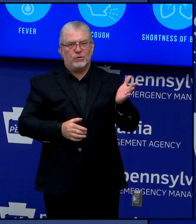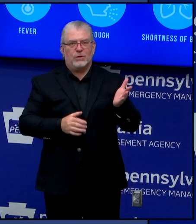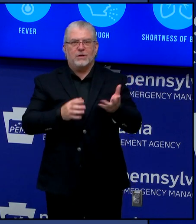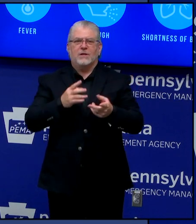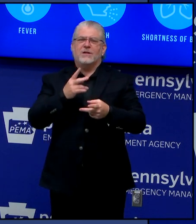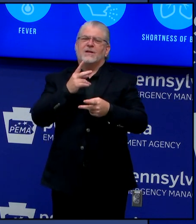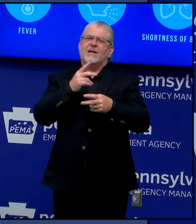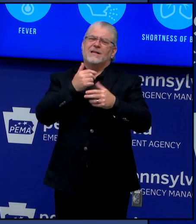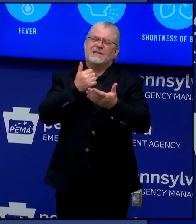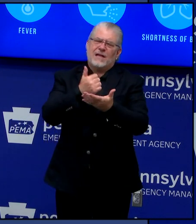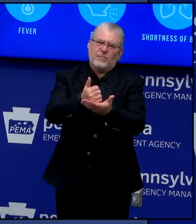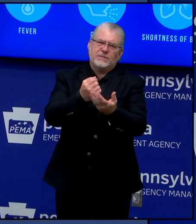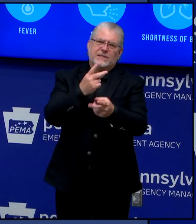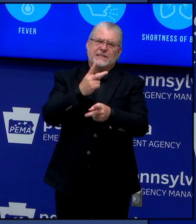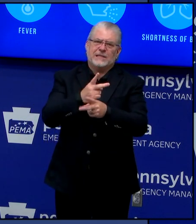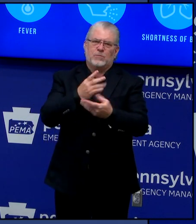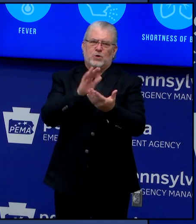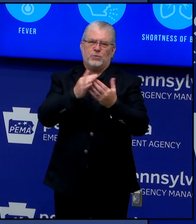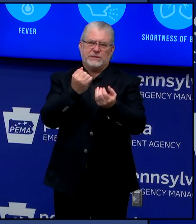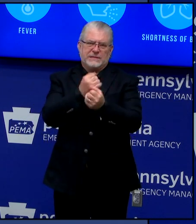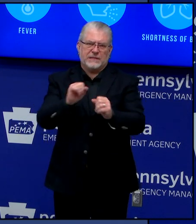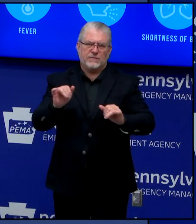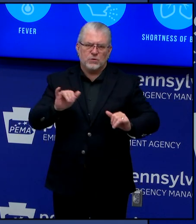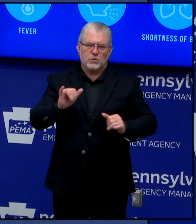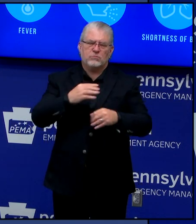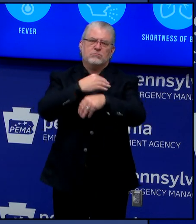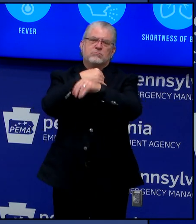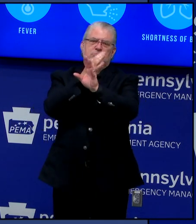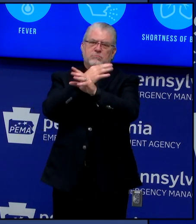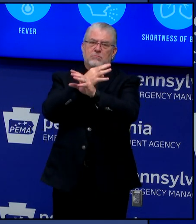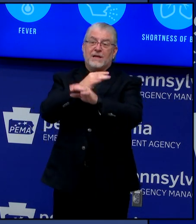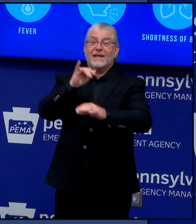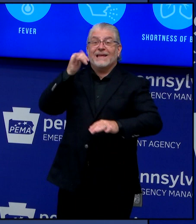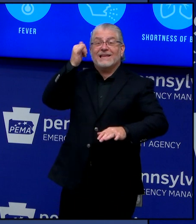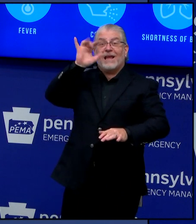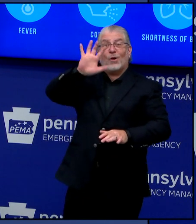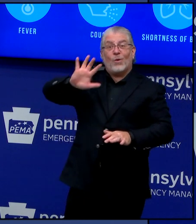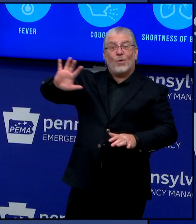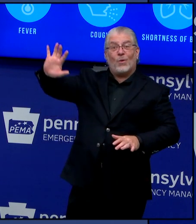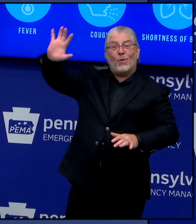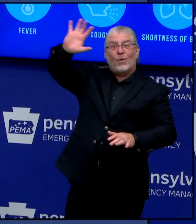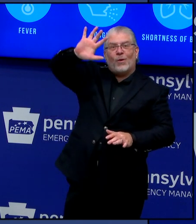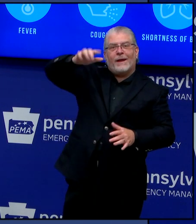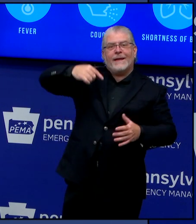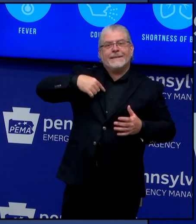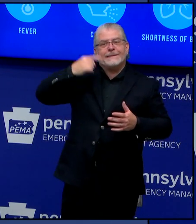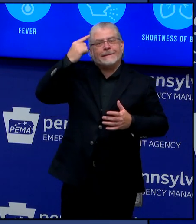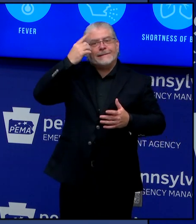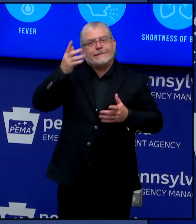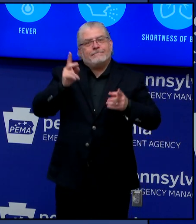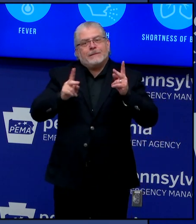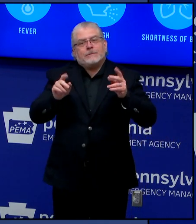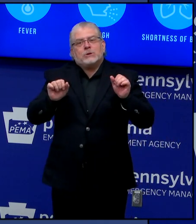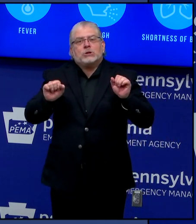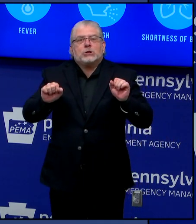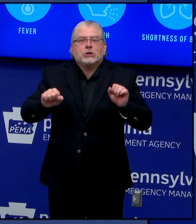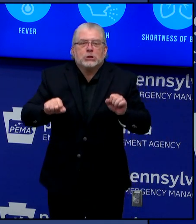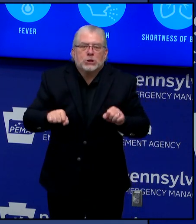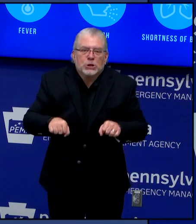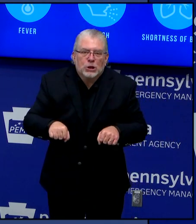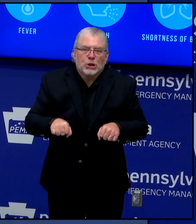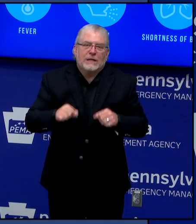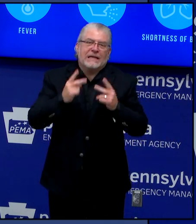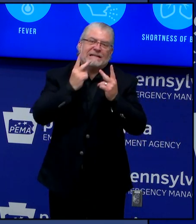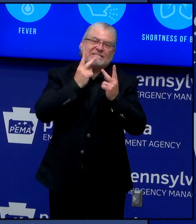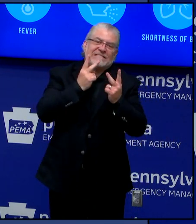that visit virtually. In the yellow zone, I think that people could do visits,